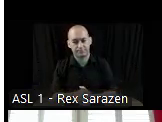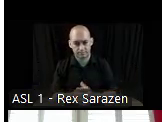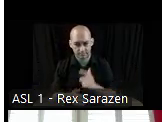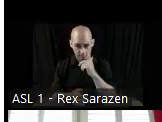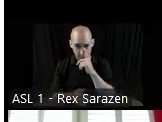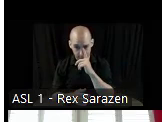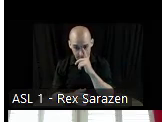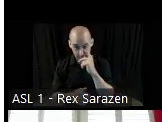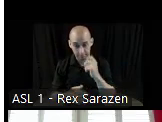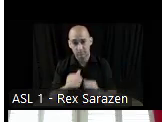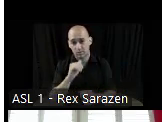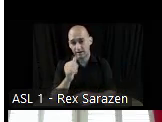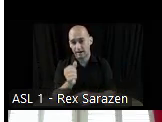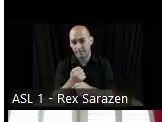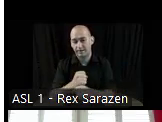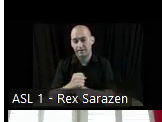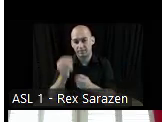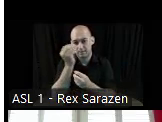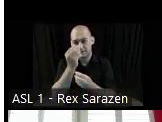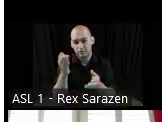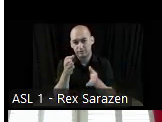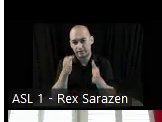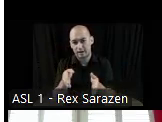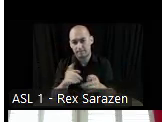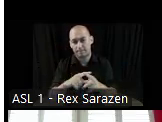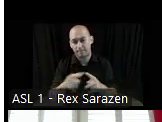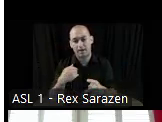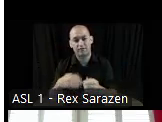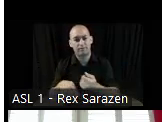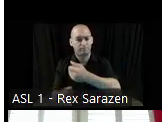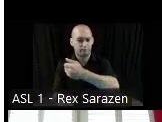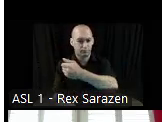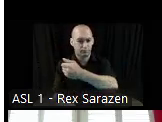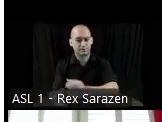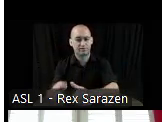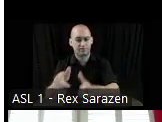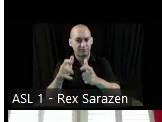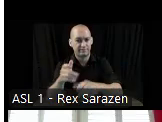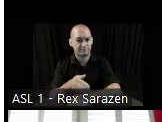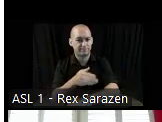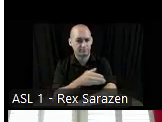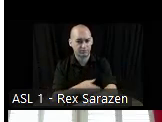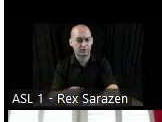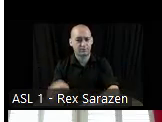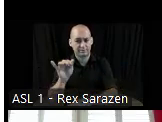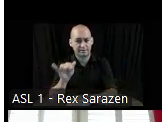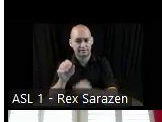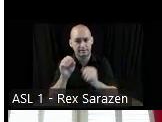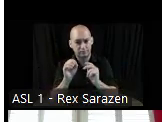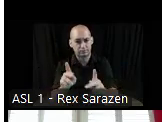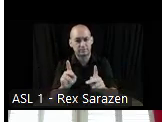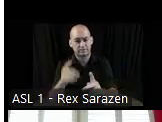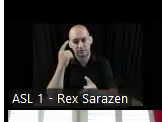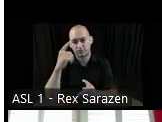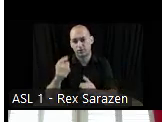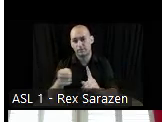we're not creating information gaps, but have information bridges that and quickly enhance the opportunities for